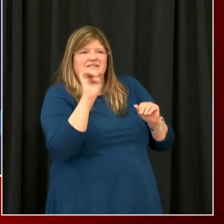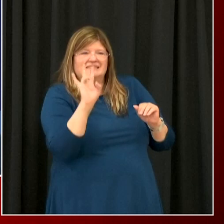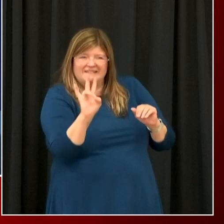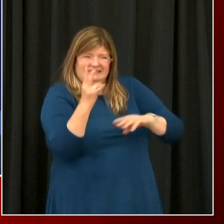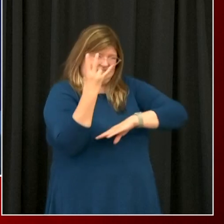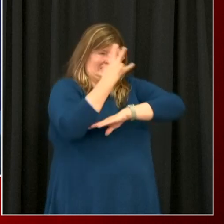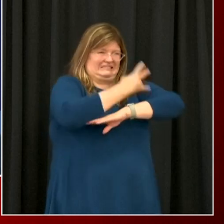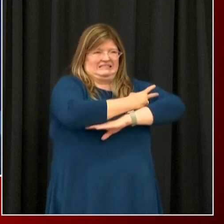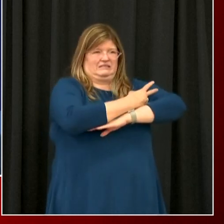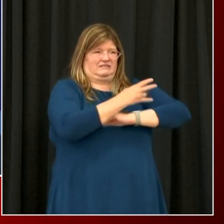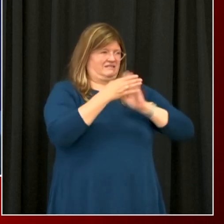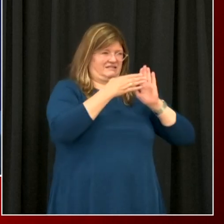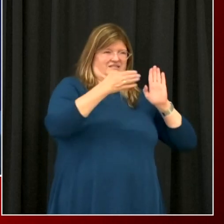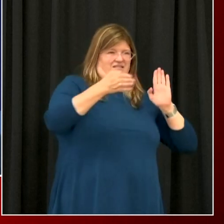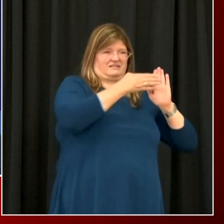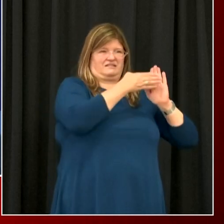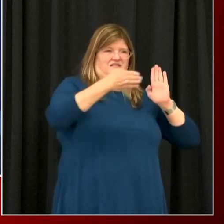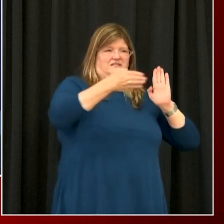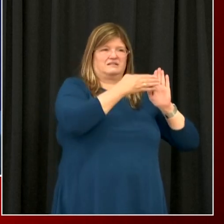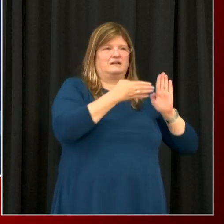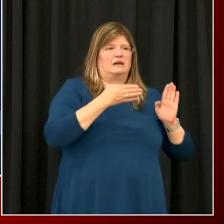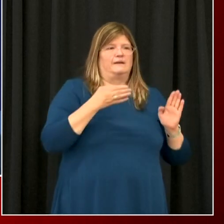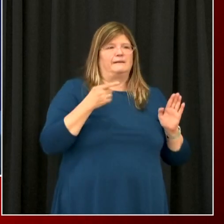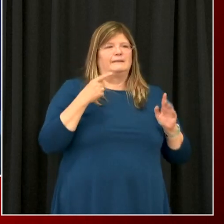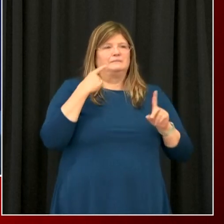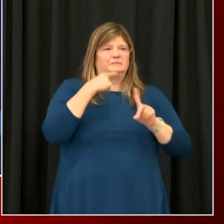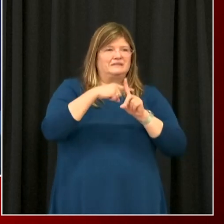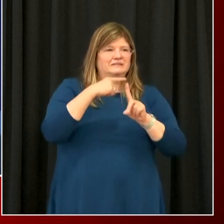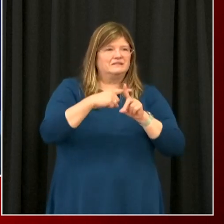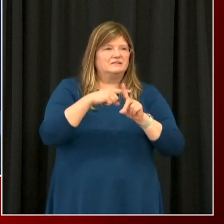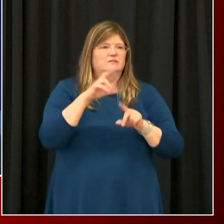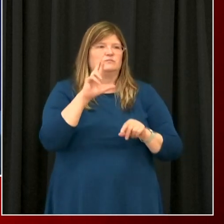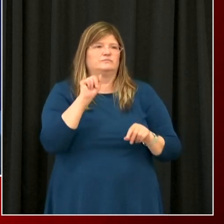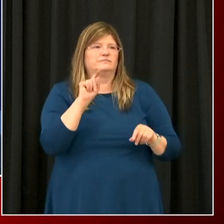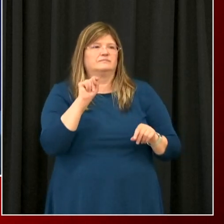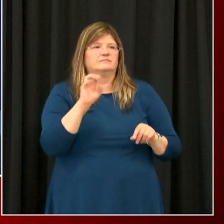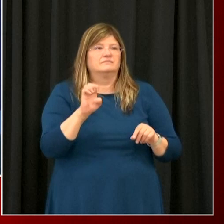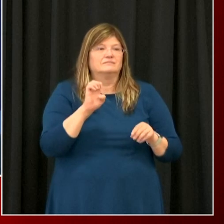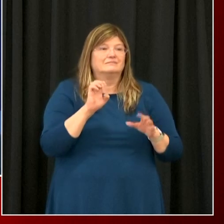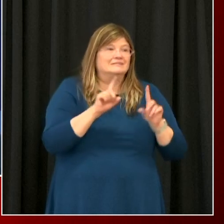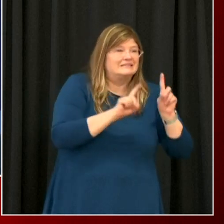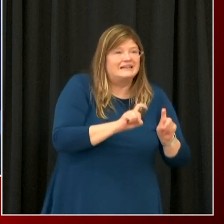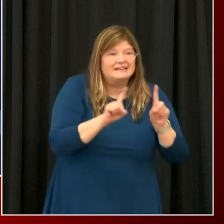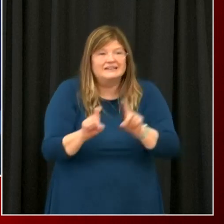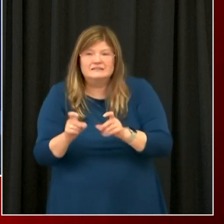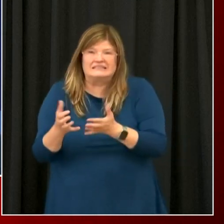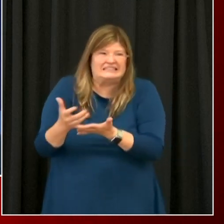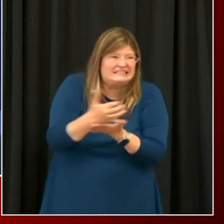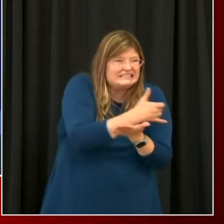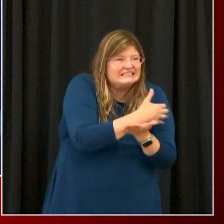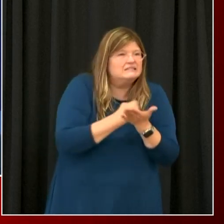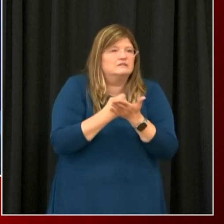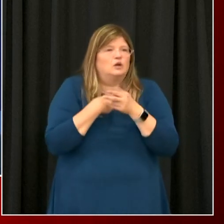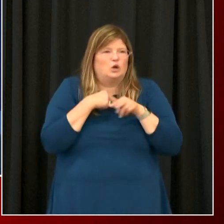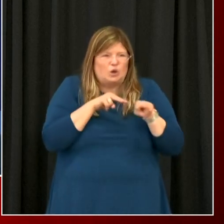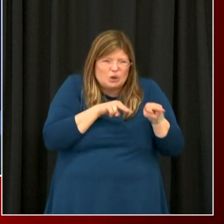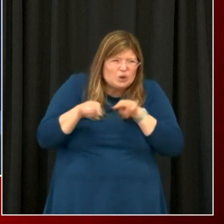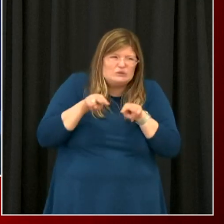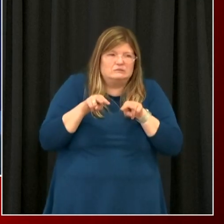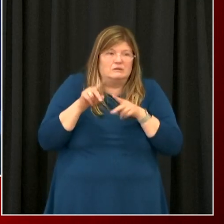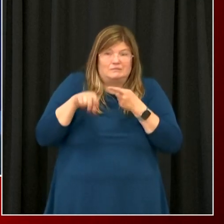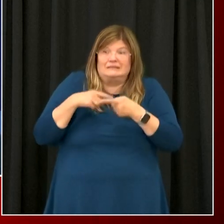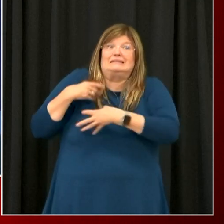talking about positivity rate. So because sample collection date is what we look at, if somebody has a backlog